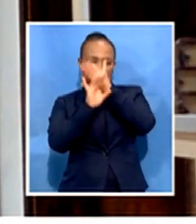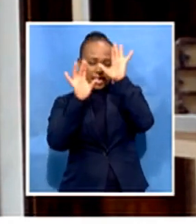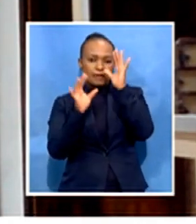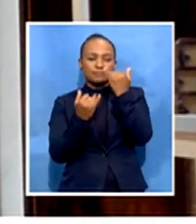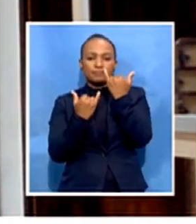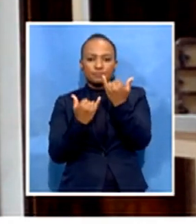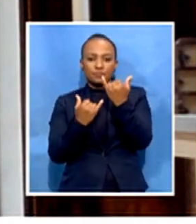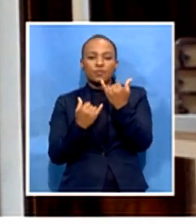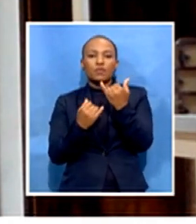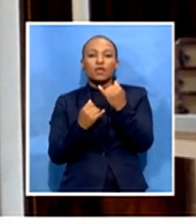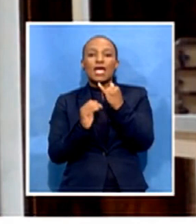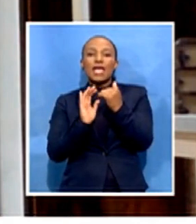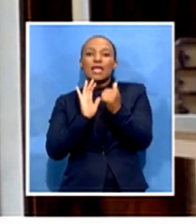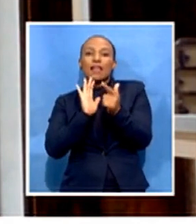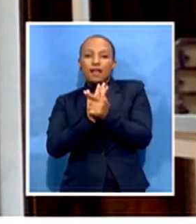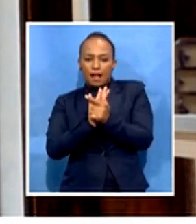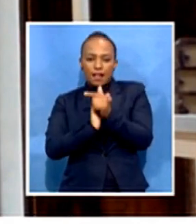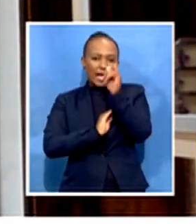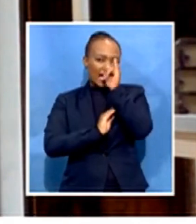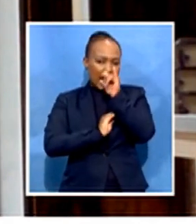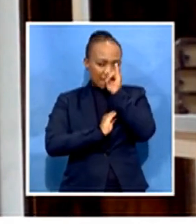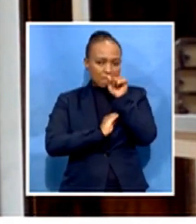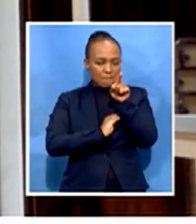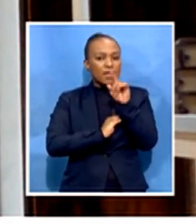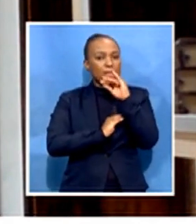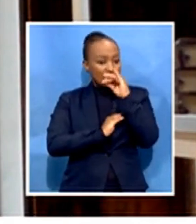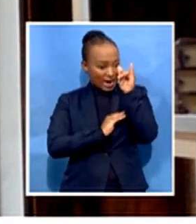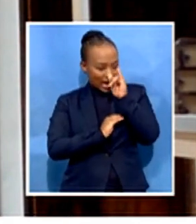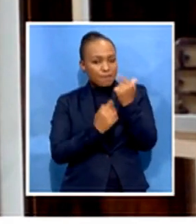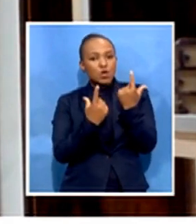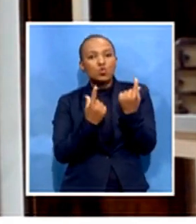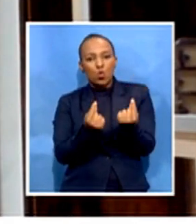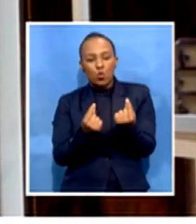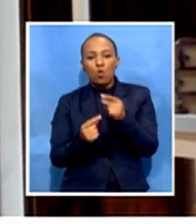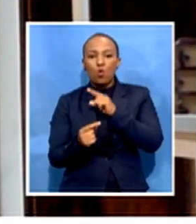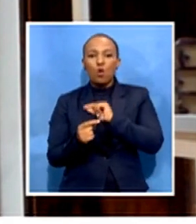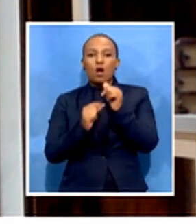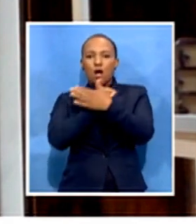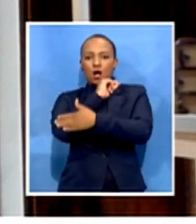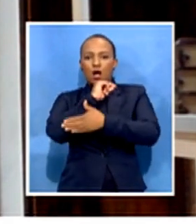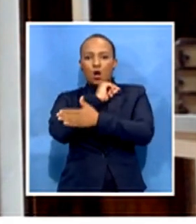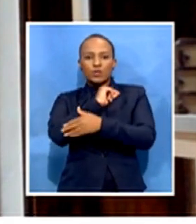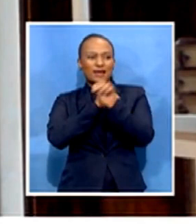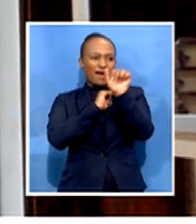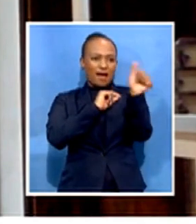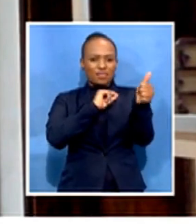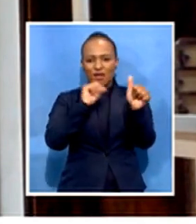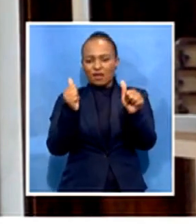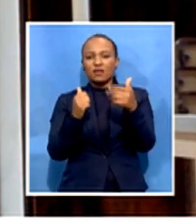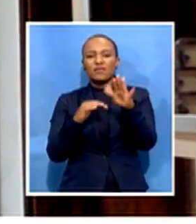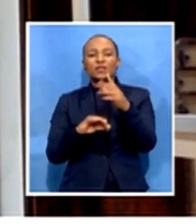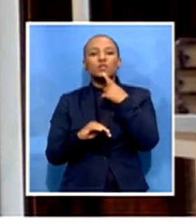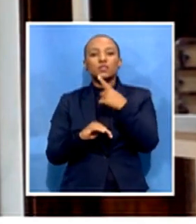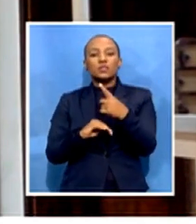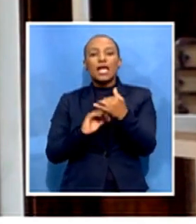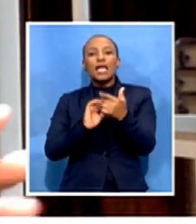it's criminality. Very often in some countries we are told that the proceeds, some of it from the illicit trade, goes towards funding terror,